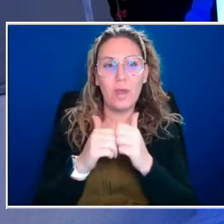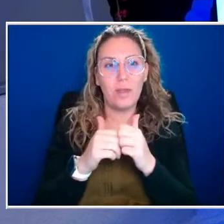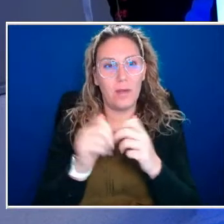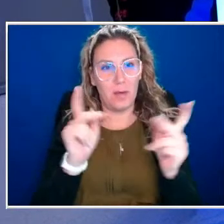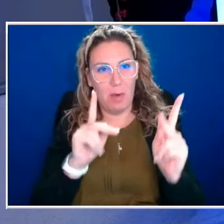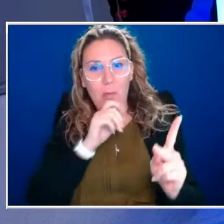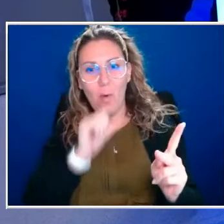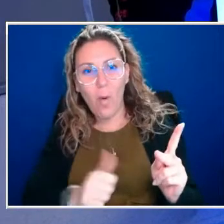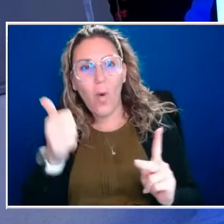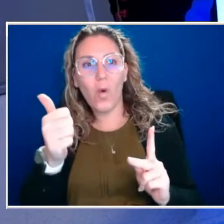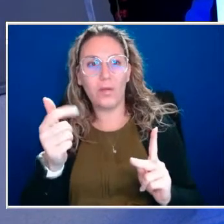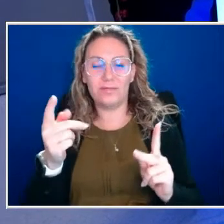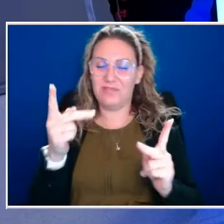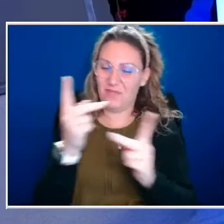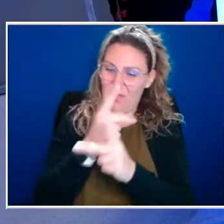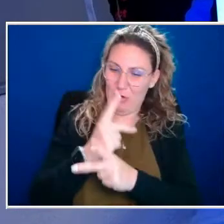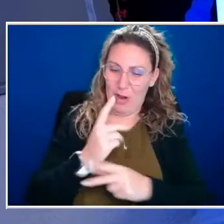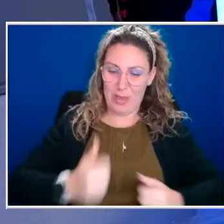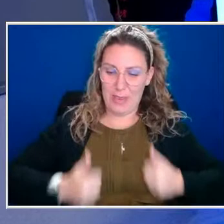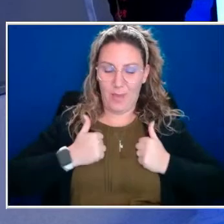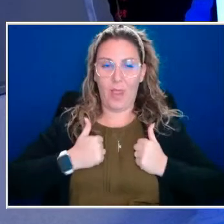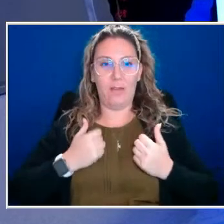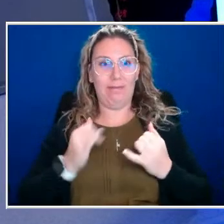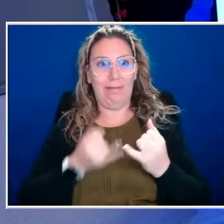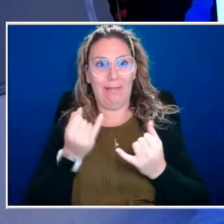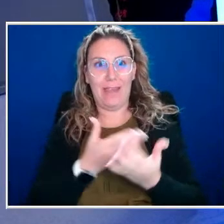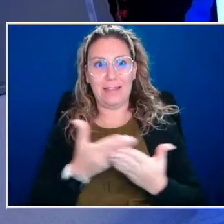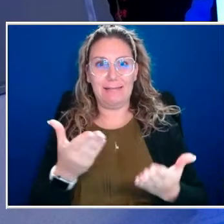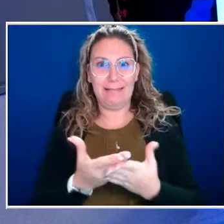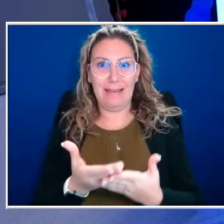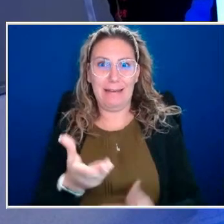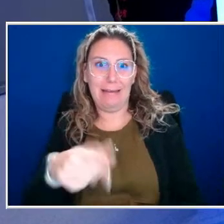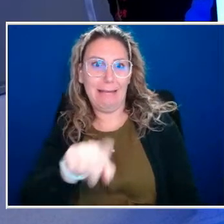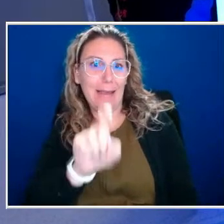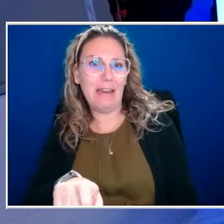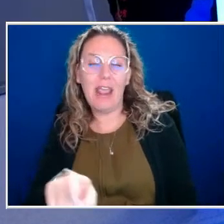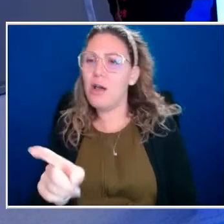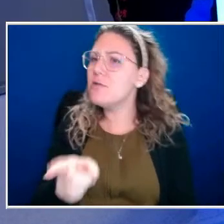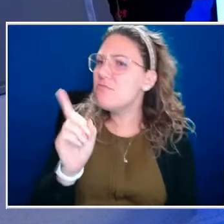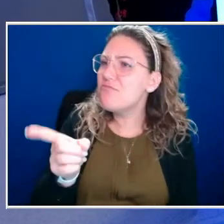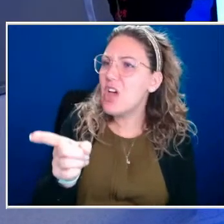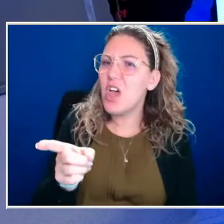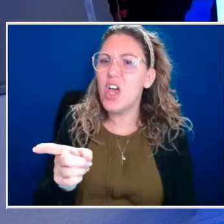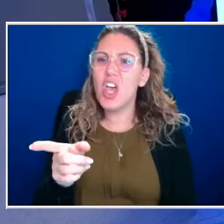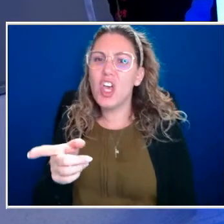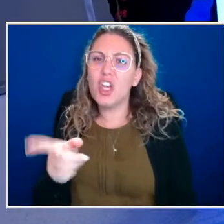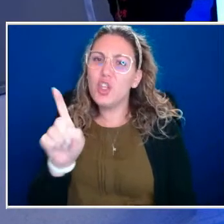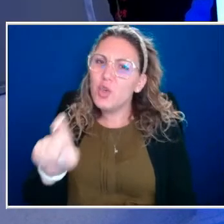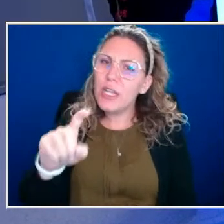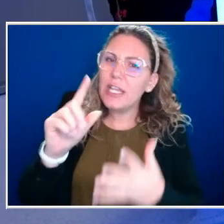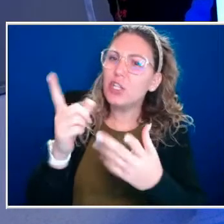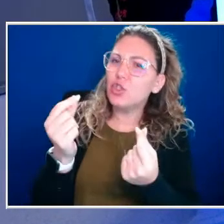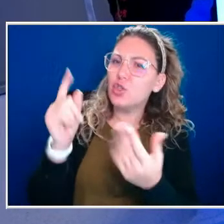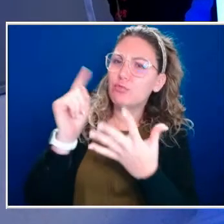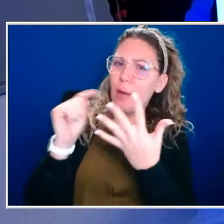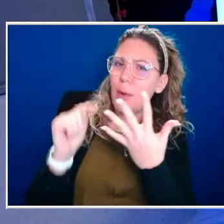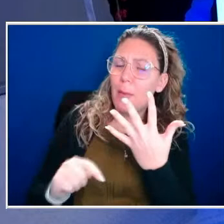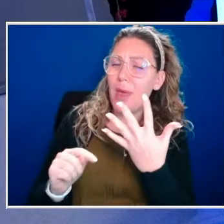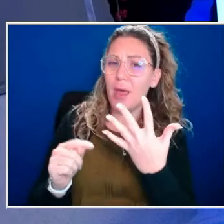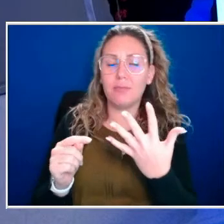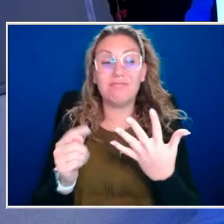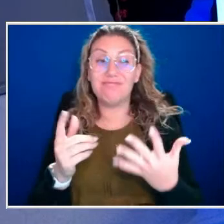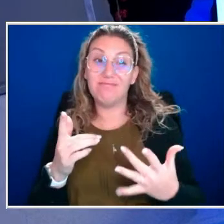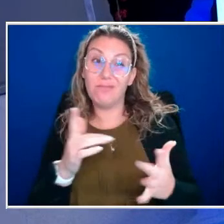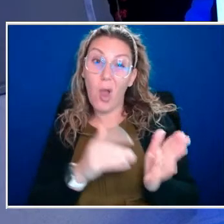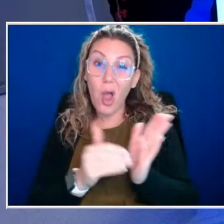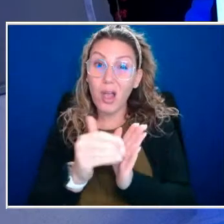out, and the last thing they need is someone coming in and telling them how to do things, and they don't often want to admit that, hey, I took a spill today. And so how do we